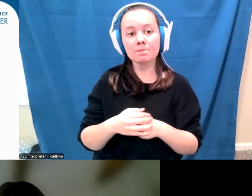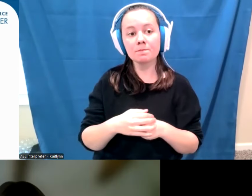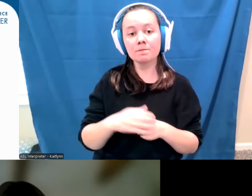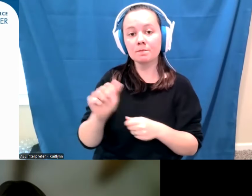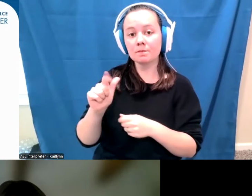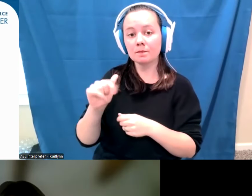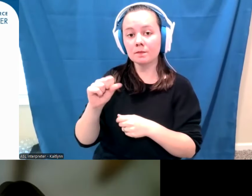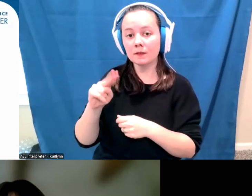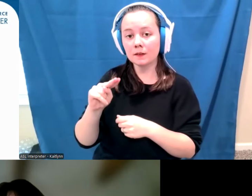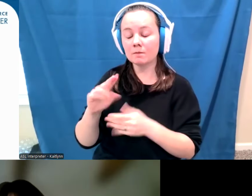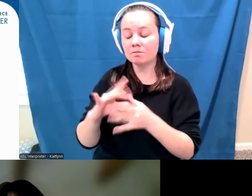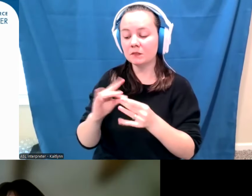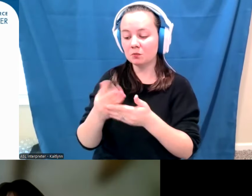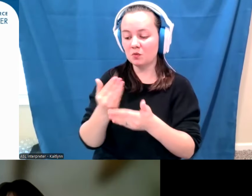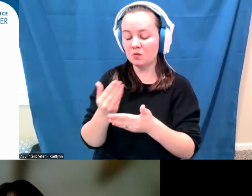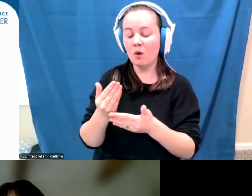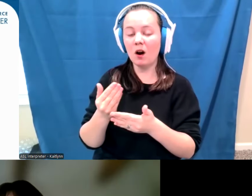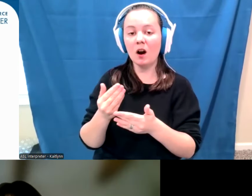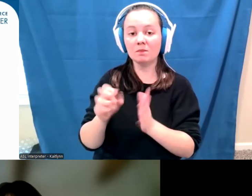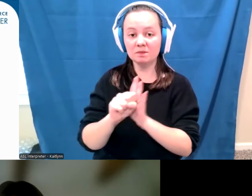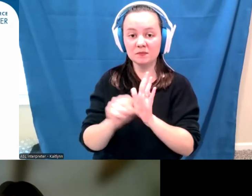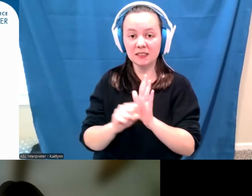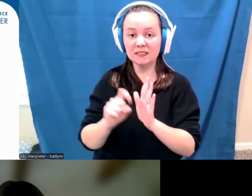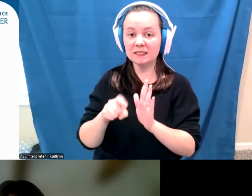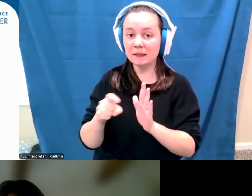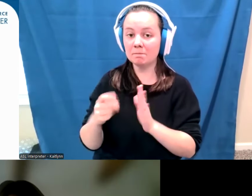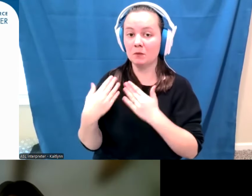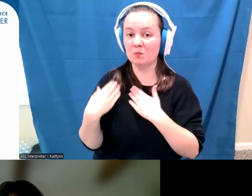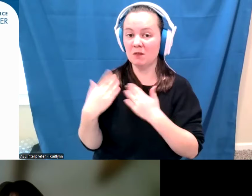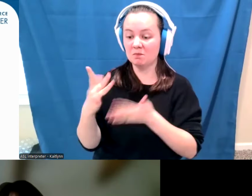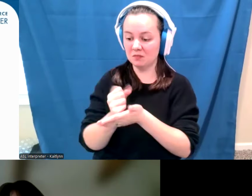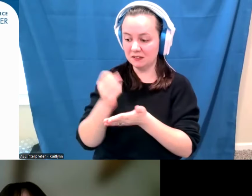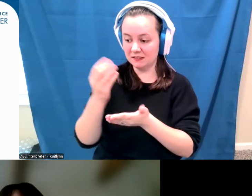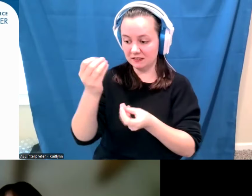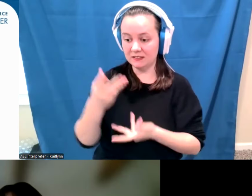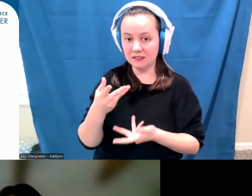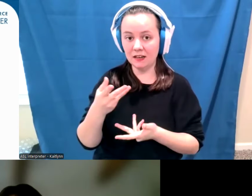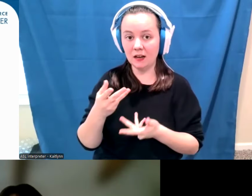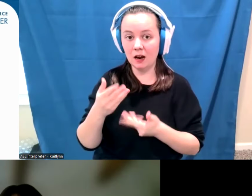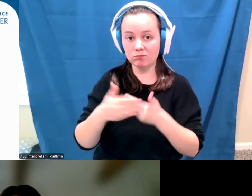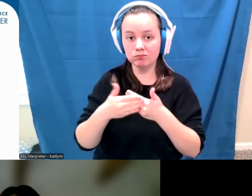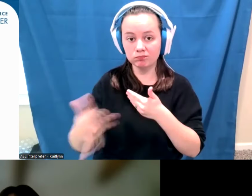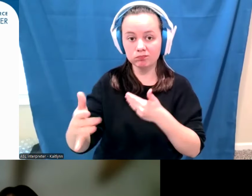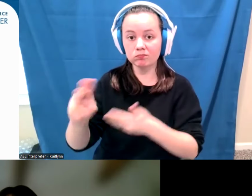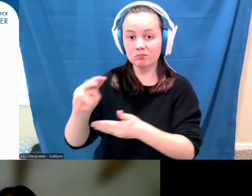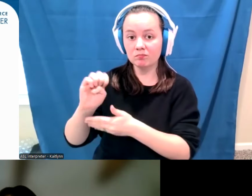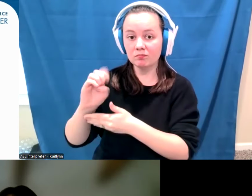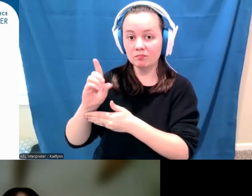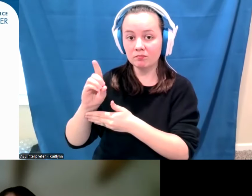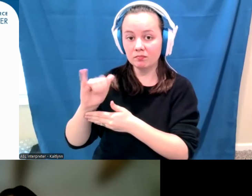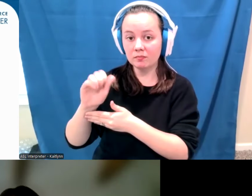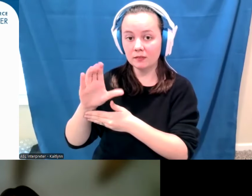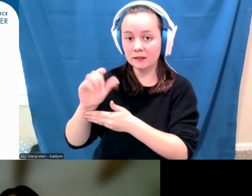for having this kind of data going forward through the Medicaid access rule. So for example, to be able to